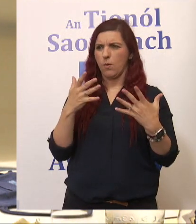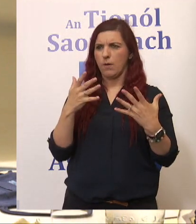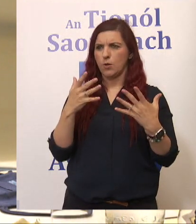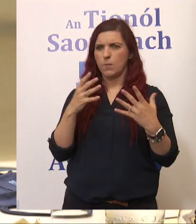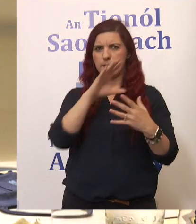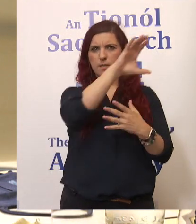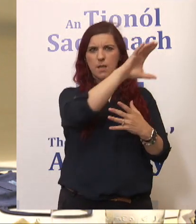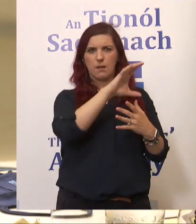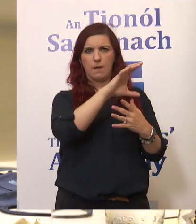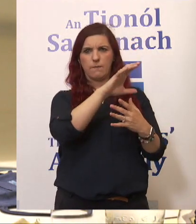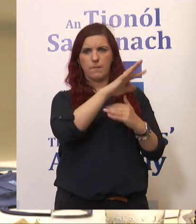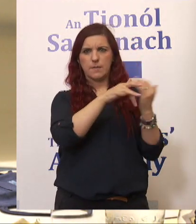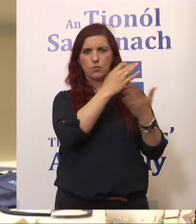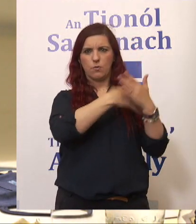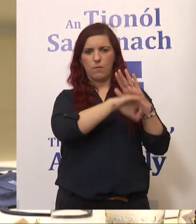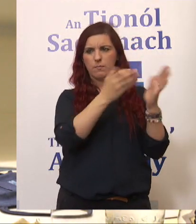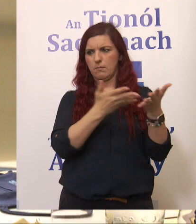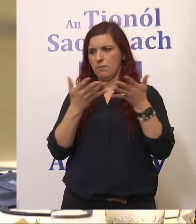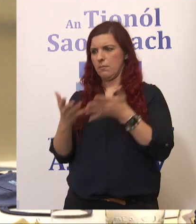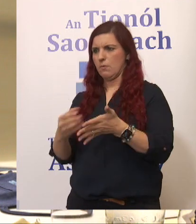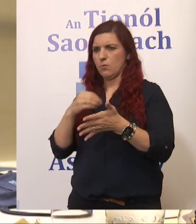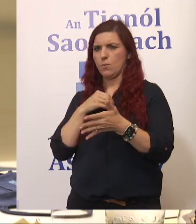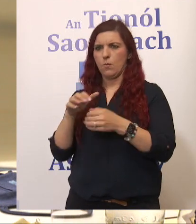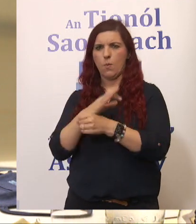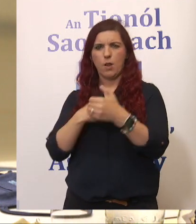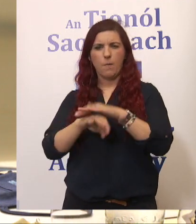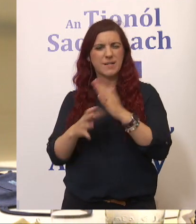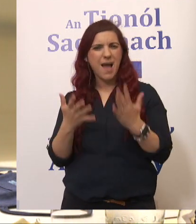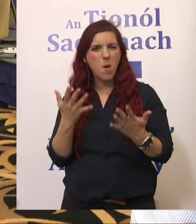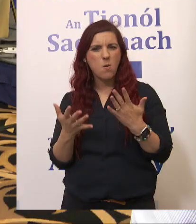government? How would you see that panning out?